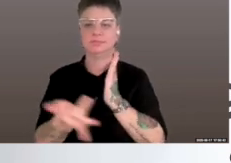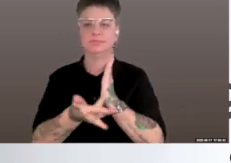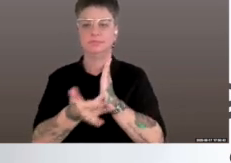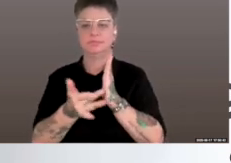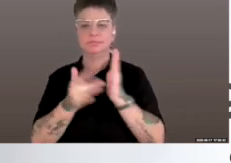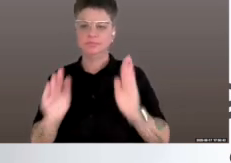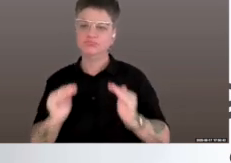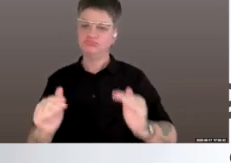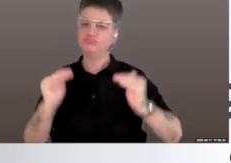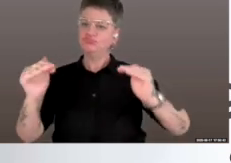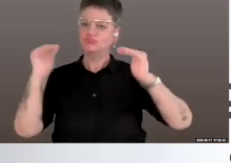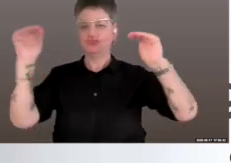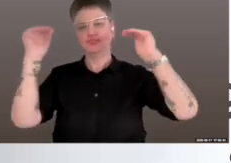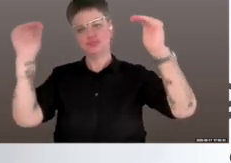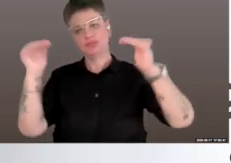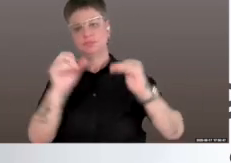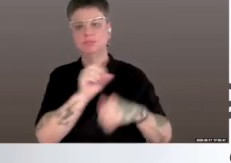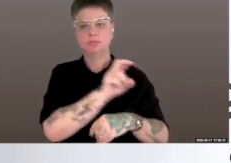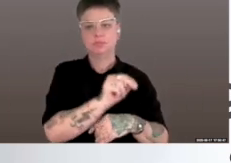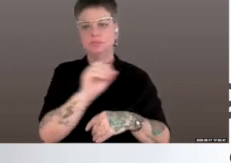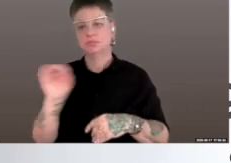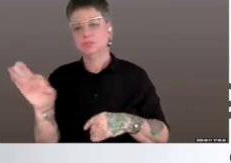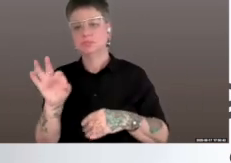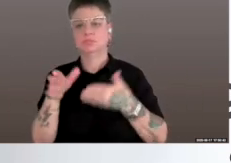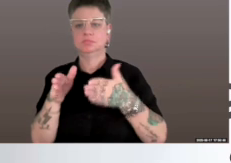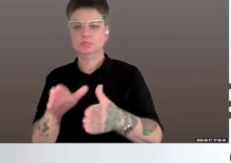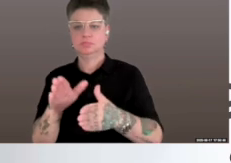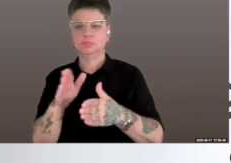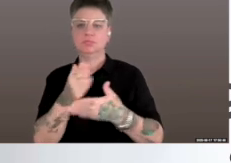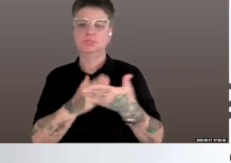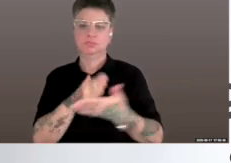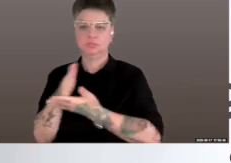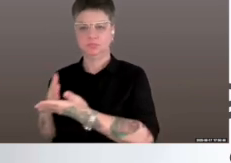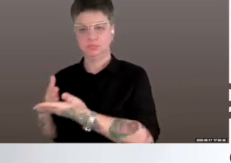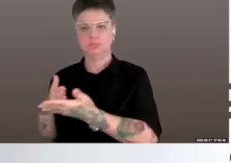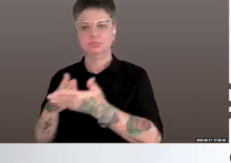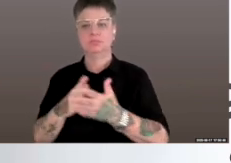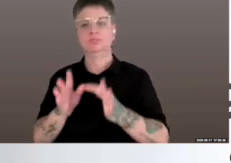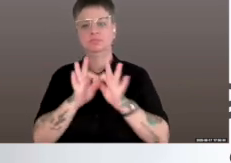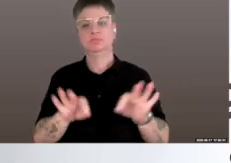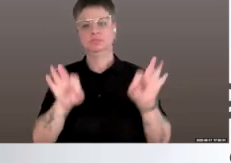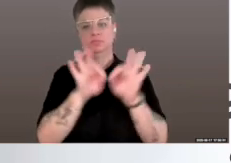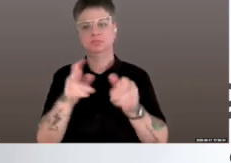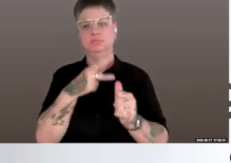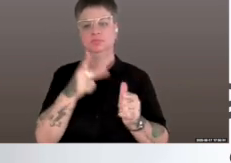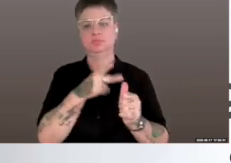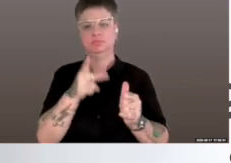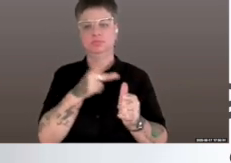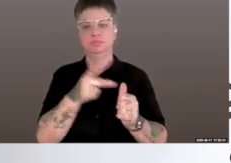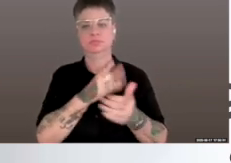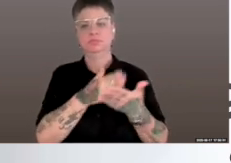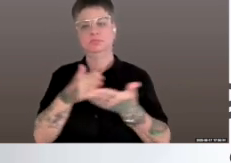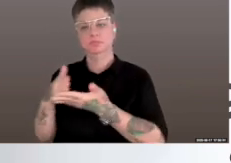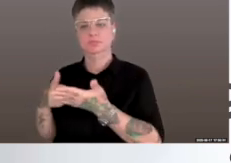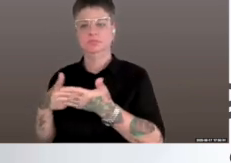markets, ways to report on the metrics of investment success, an updated 3-year set of recommendations